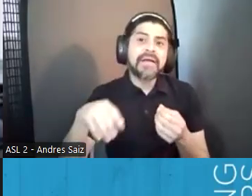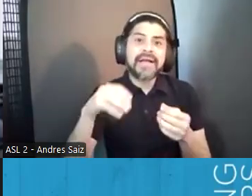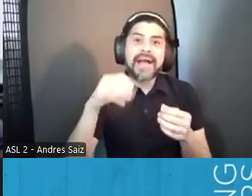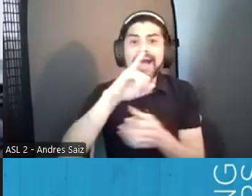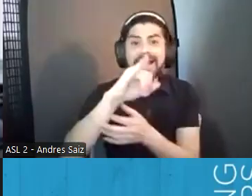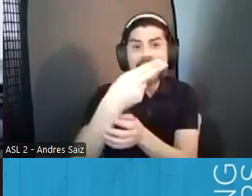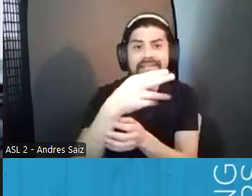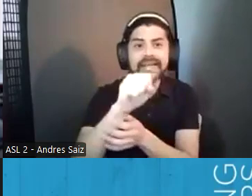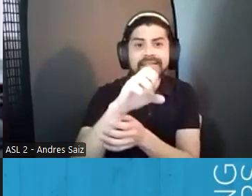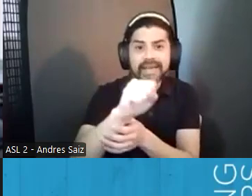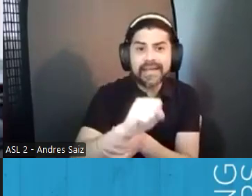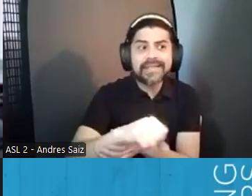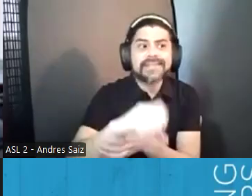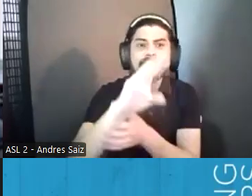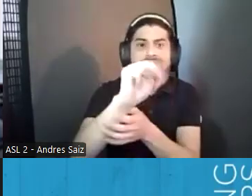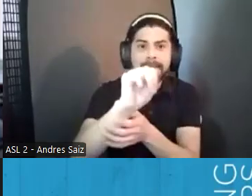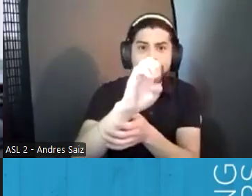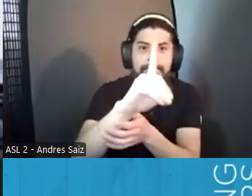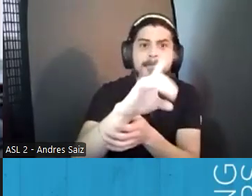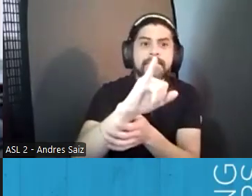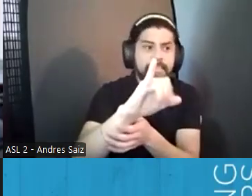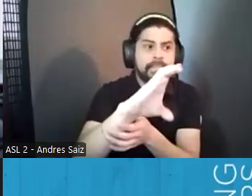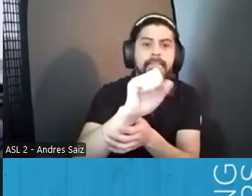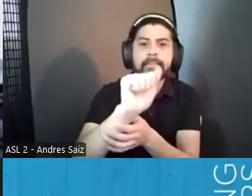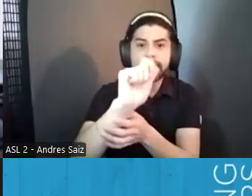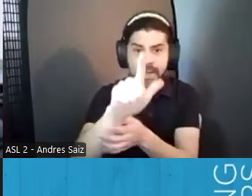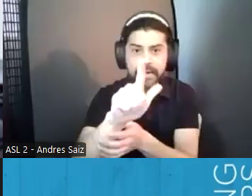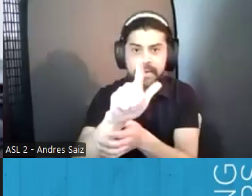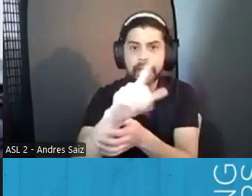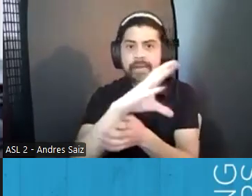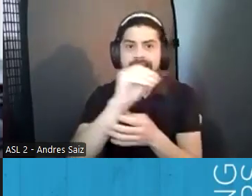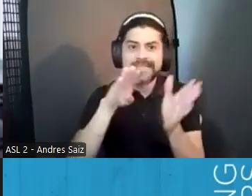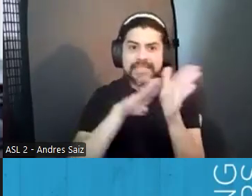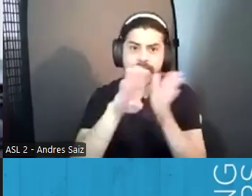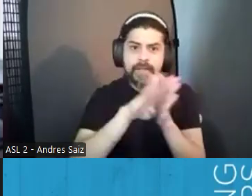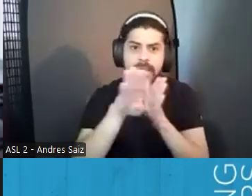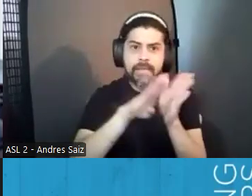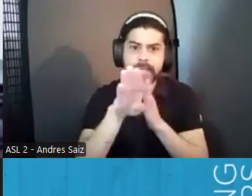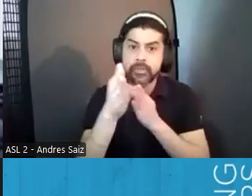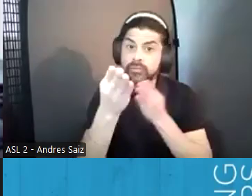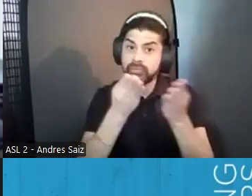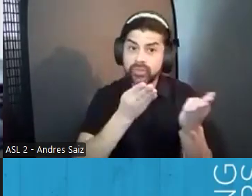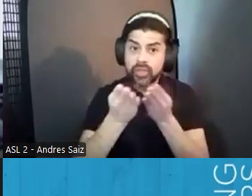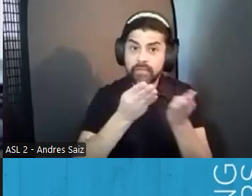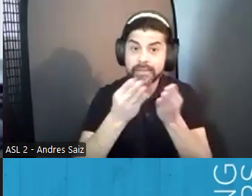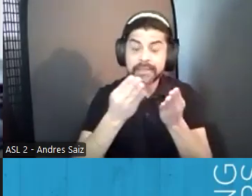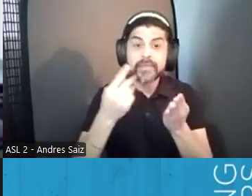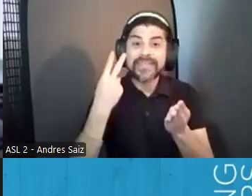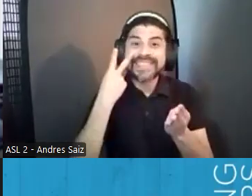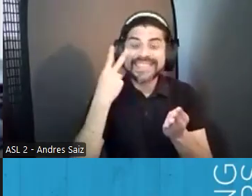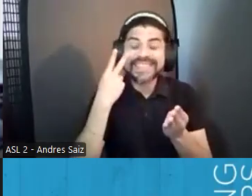services, Medi-Cal, and developmental services. These are three areas where we have seen very significant